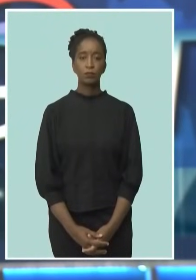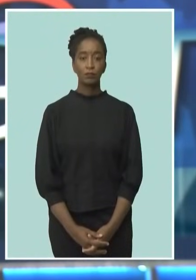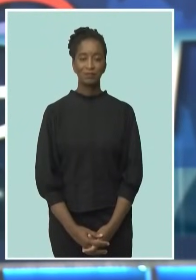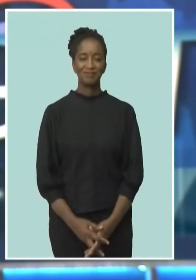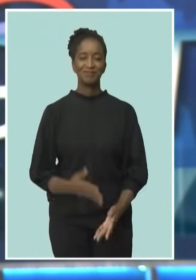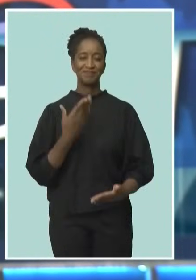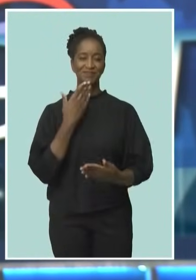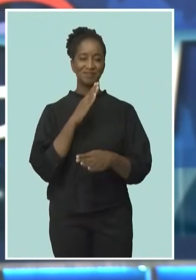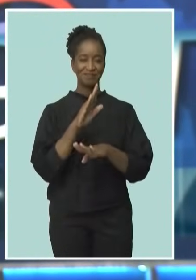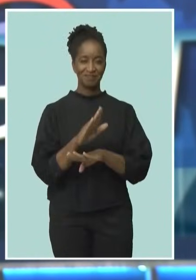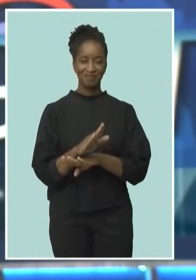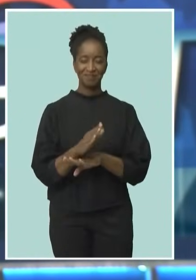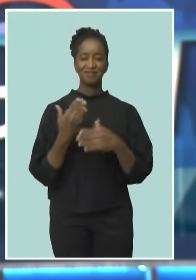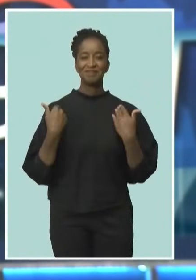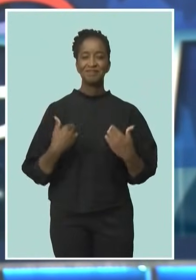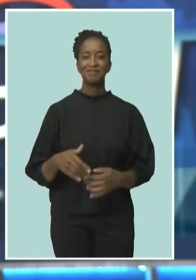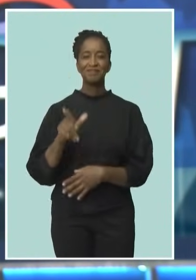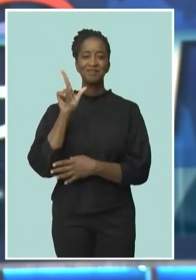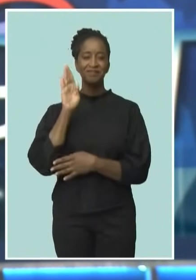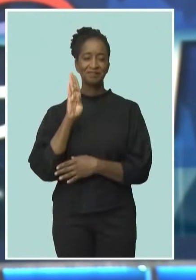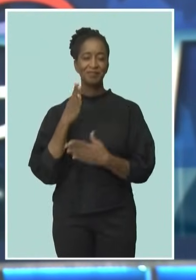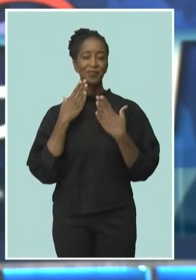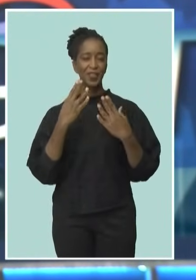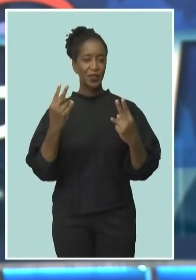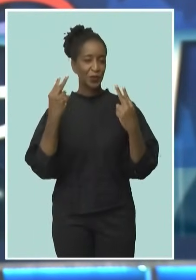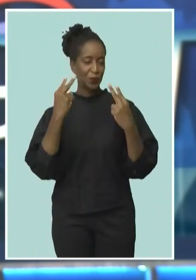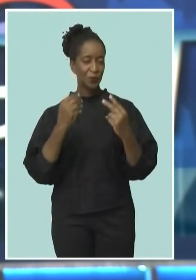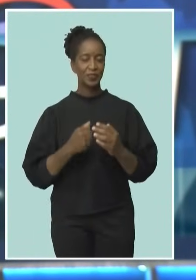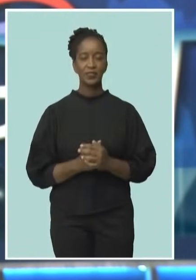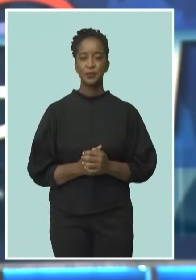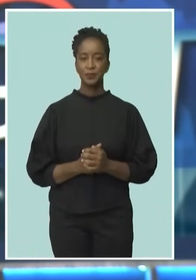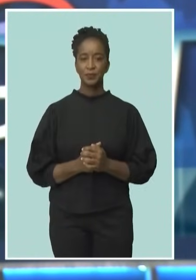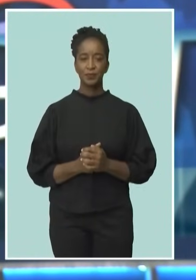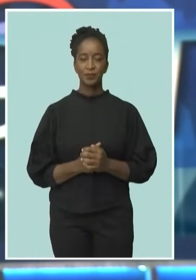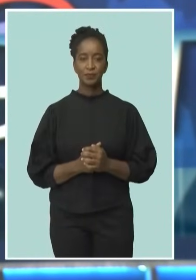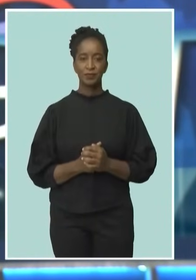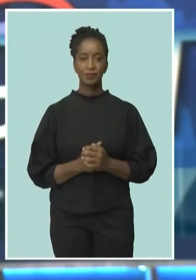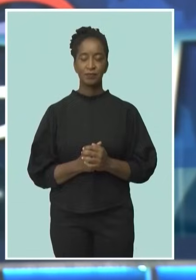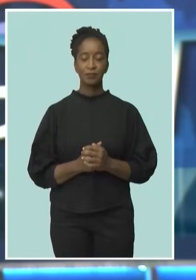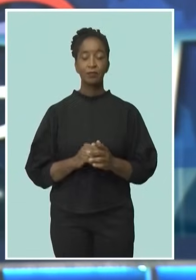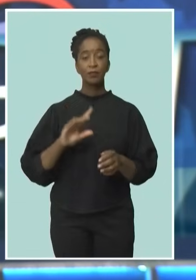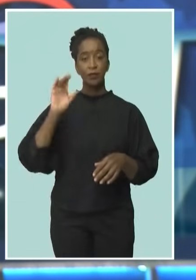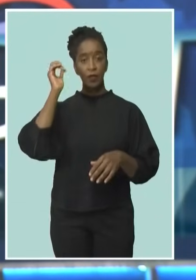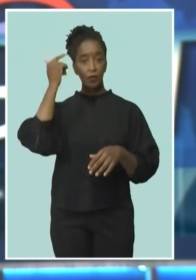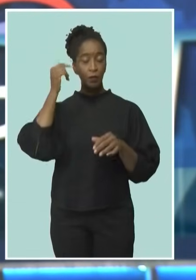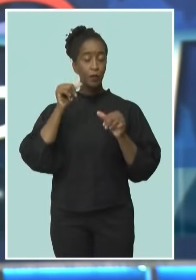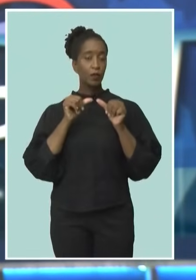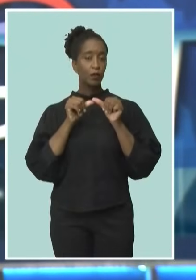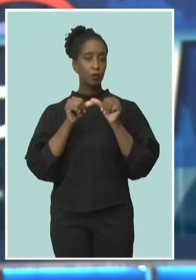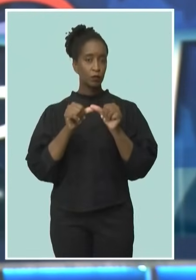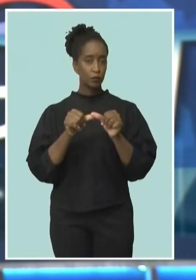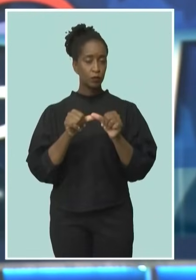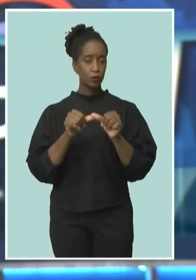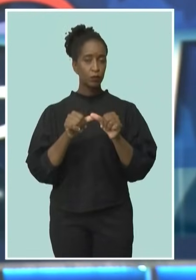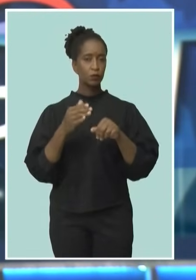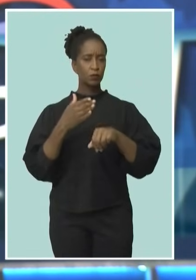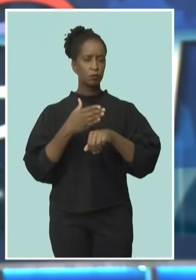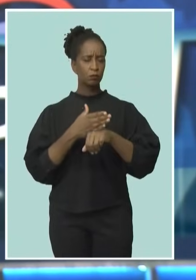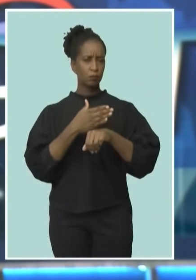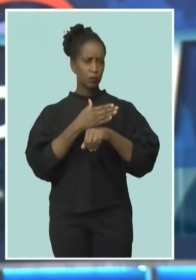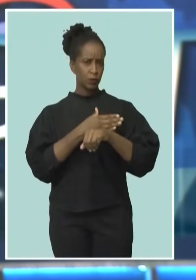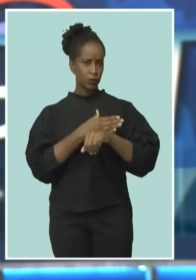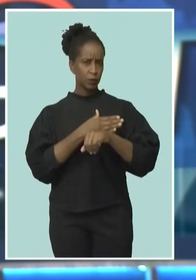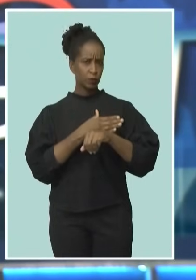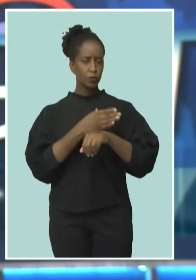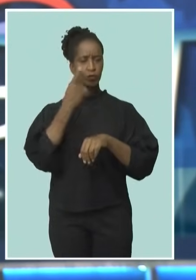Good evening, I'm Lisa Broom. Thank you so much for tuning in. In our top story tonight, government is continuing to beef up its crime-fighting efforts across